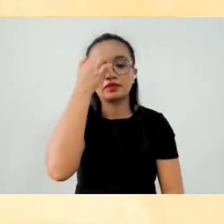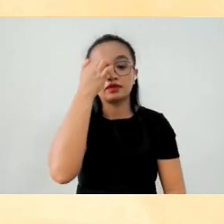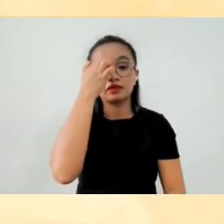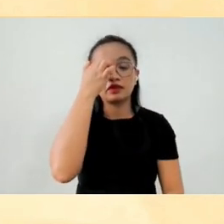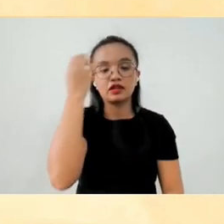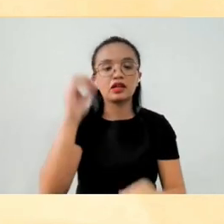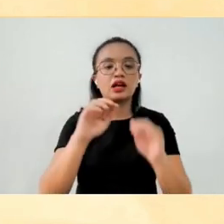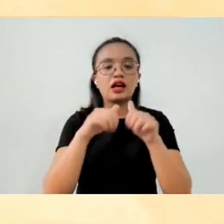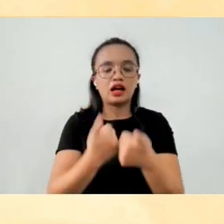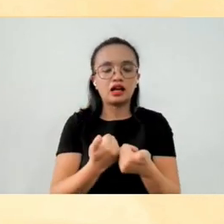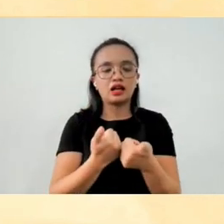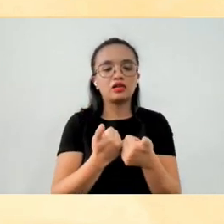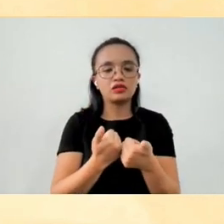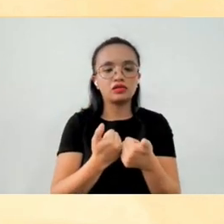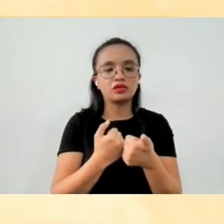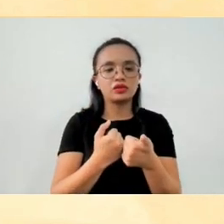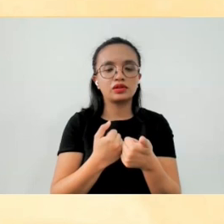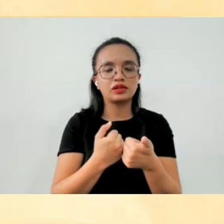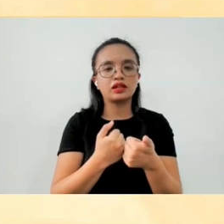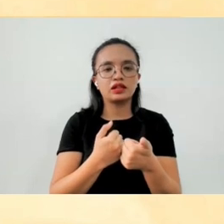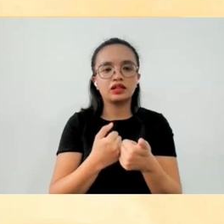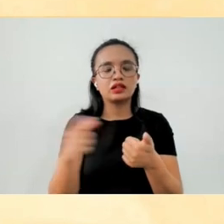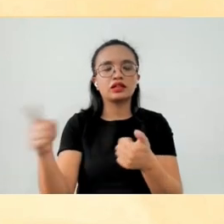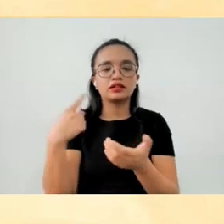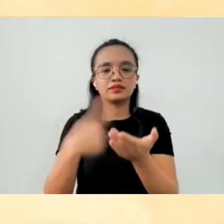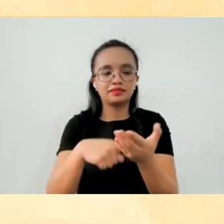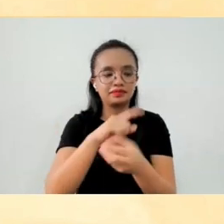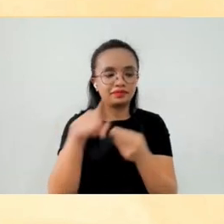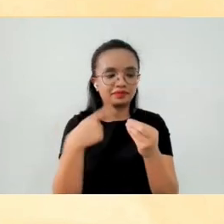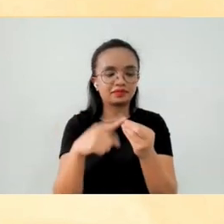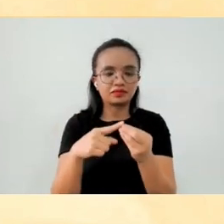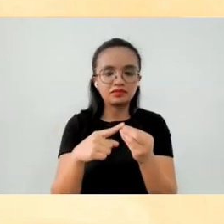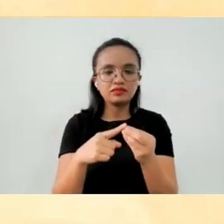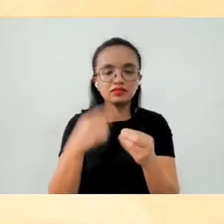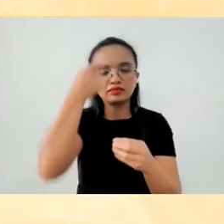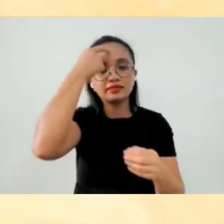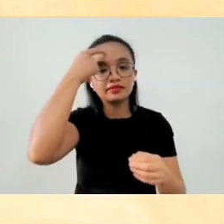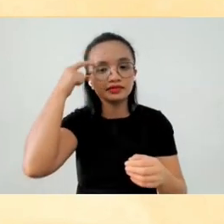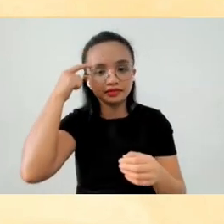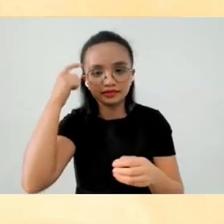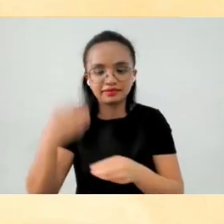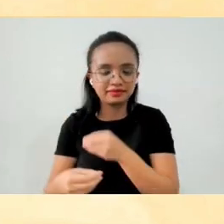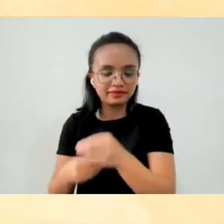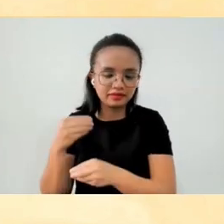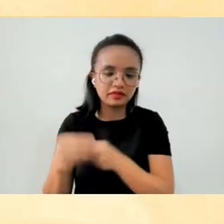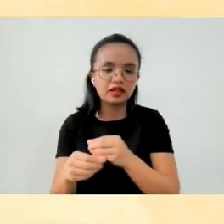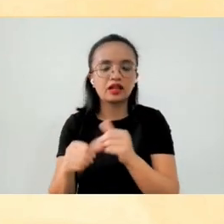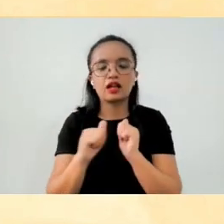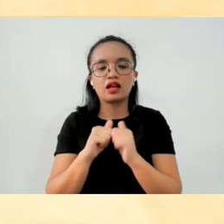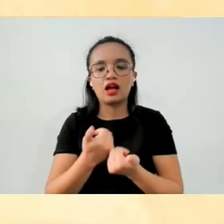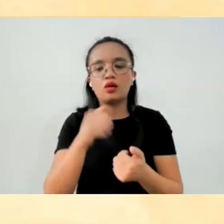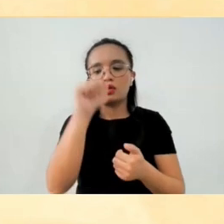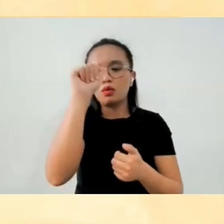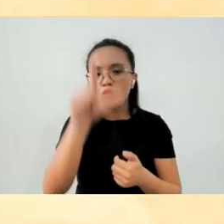how the different and then he did talk about intergenerational trauma as well, and how all of